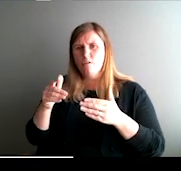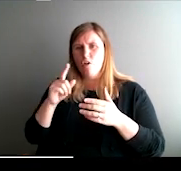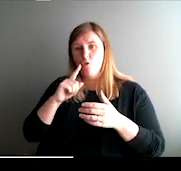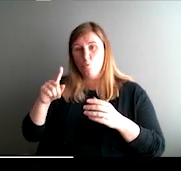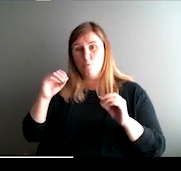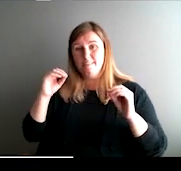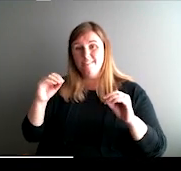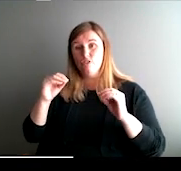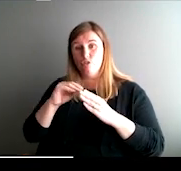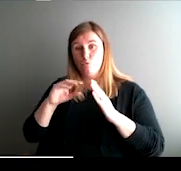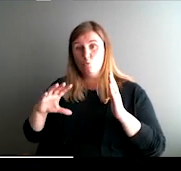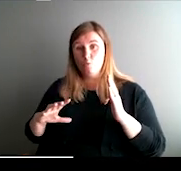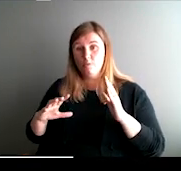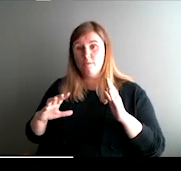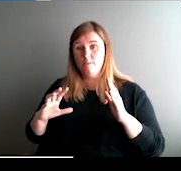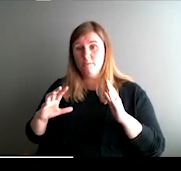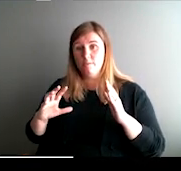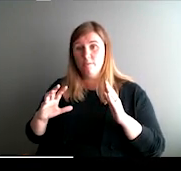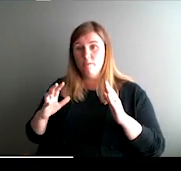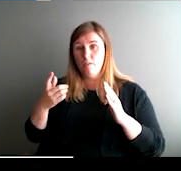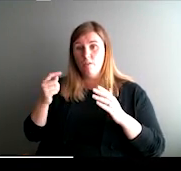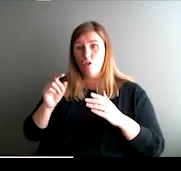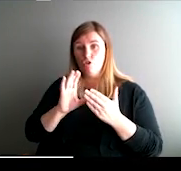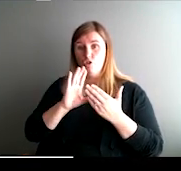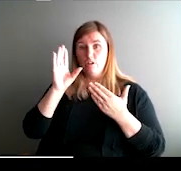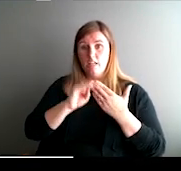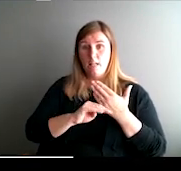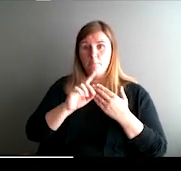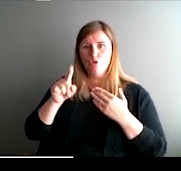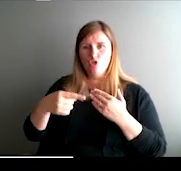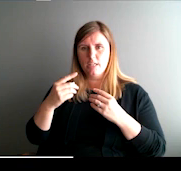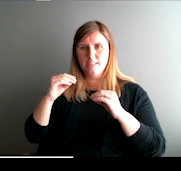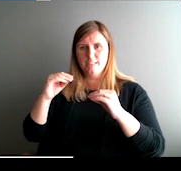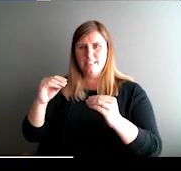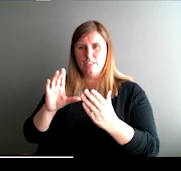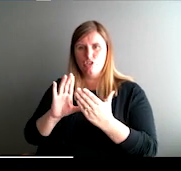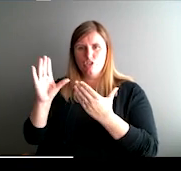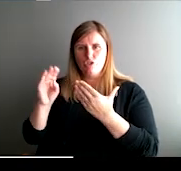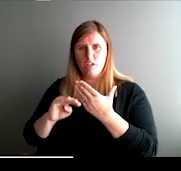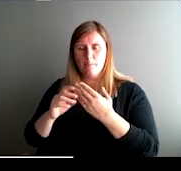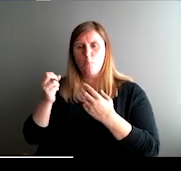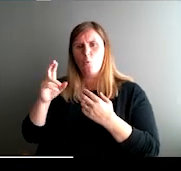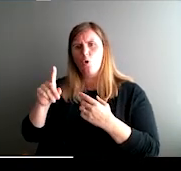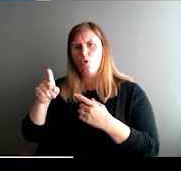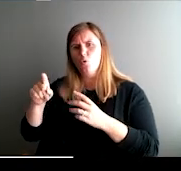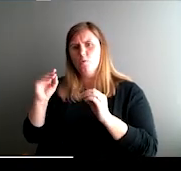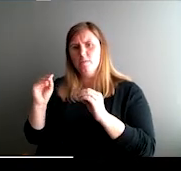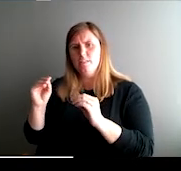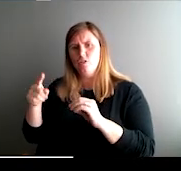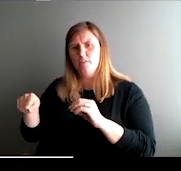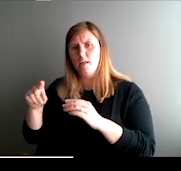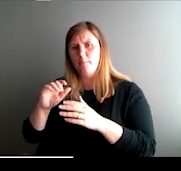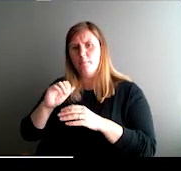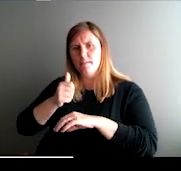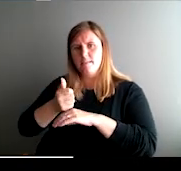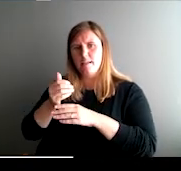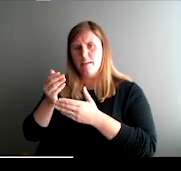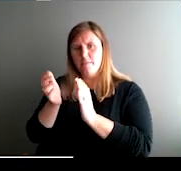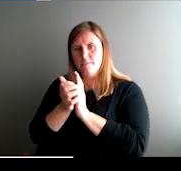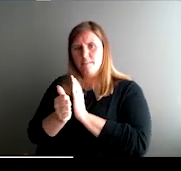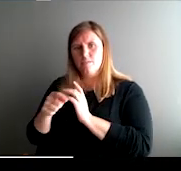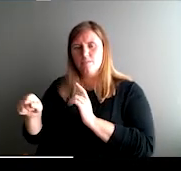you teaching students the curriculum just to teach them the curriculum, or are you teaching them a set of skills that they're